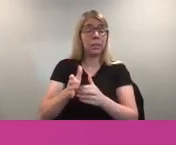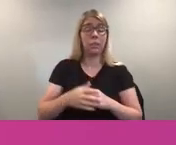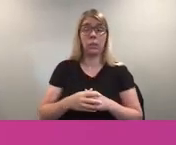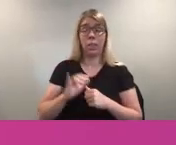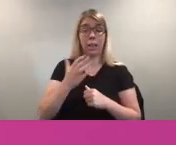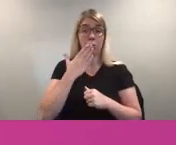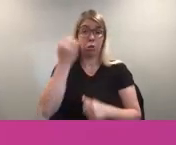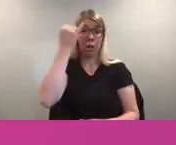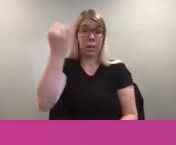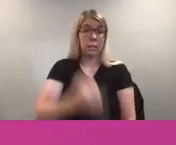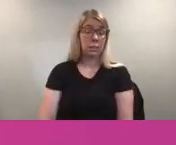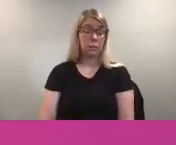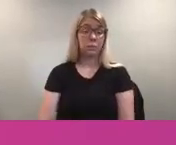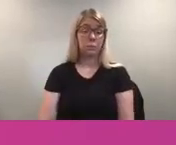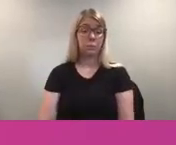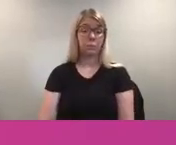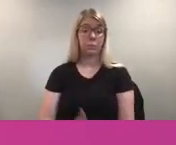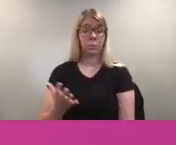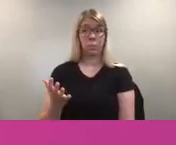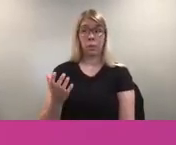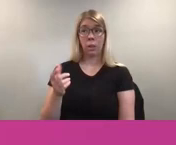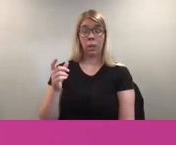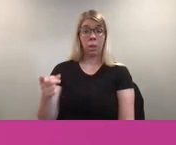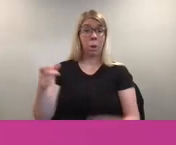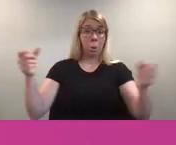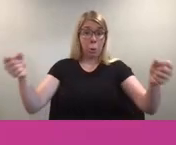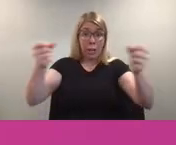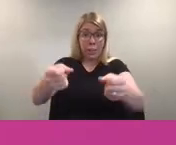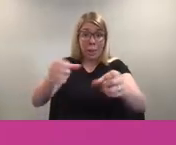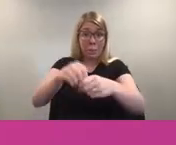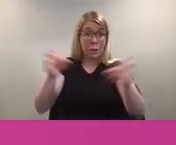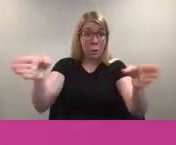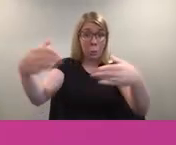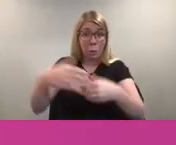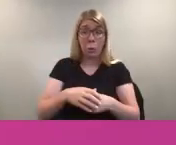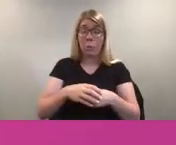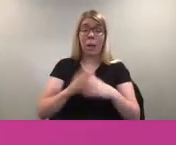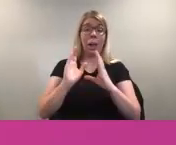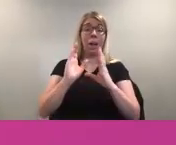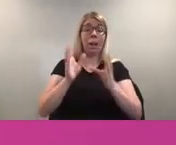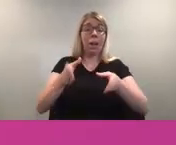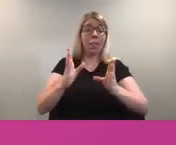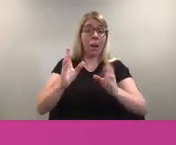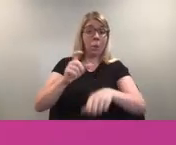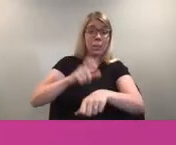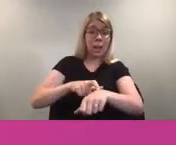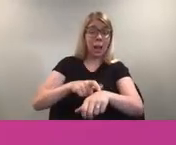idea, putting them in a room, giving them some time to work out some of these issues while you're there.